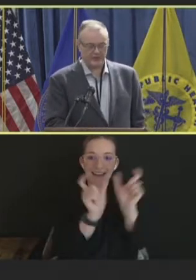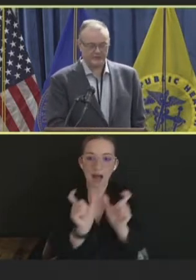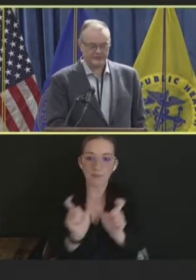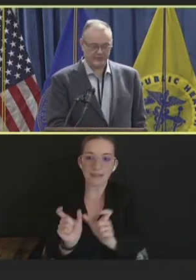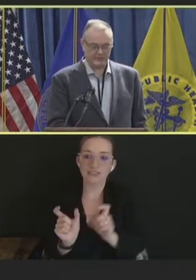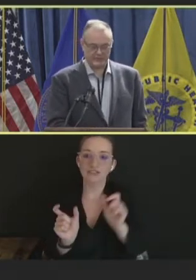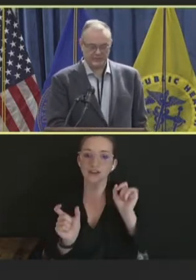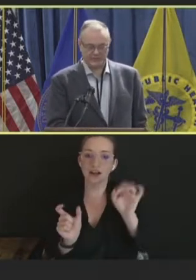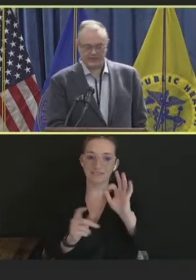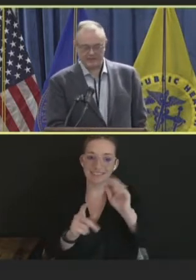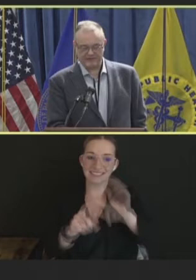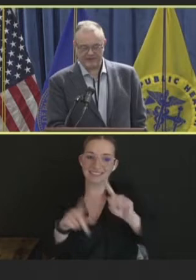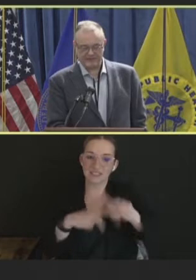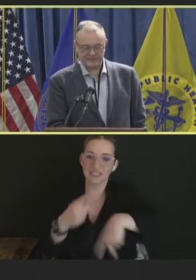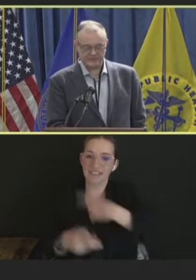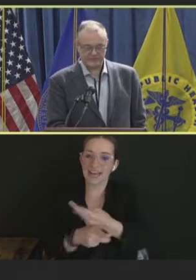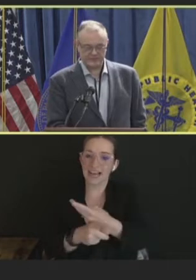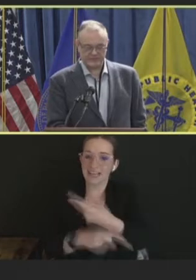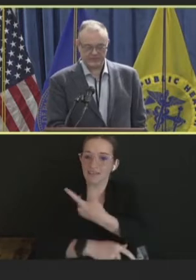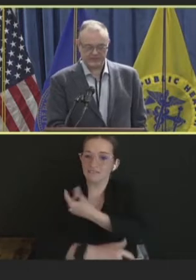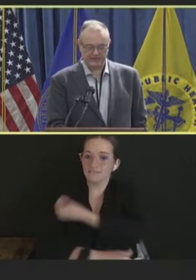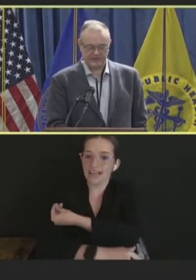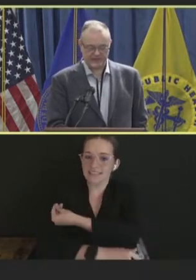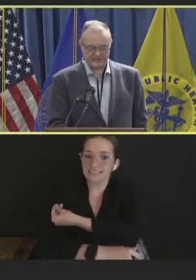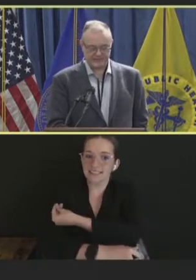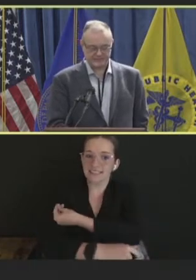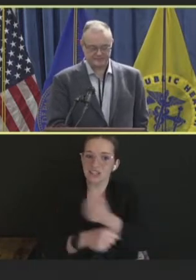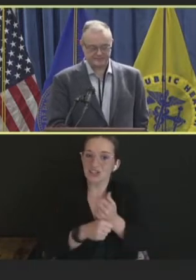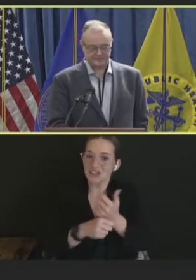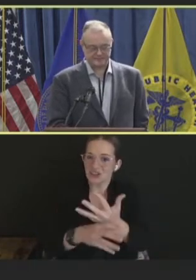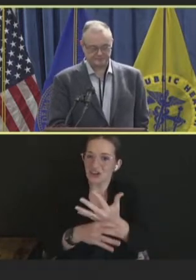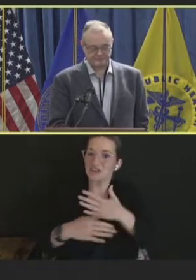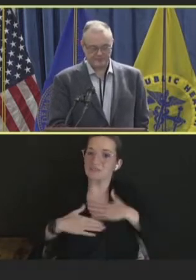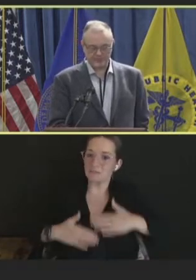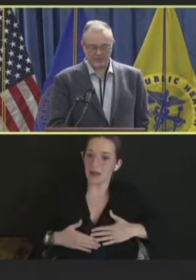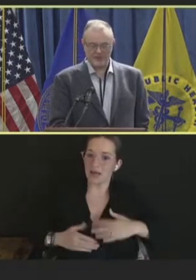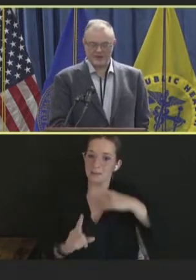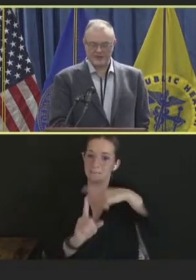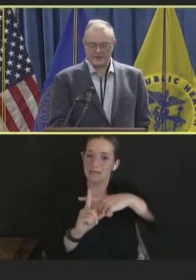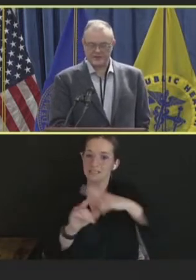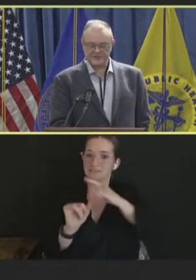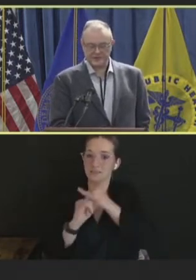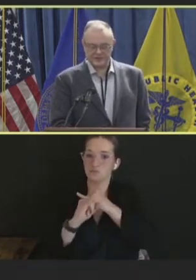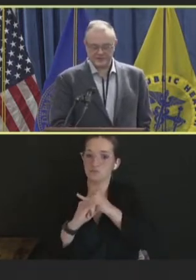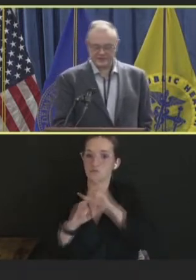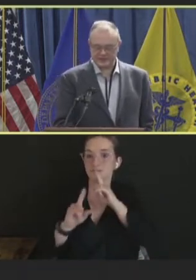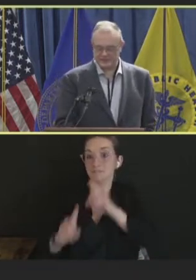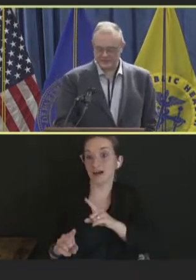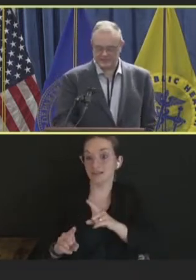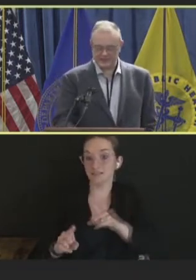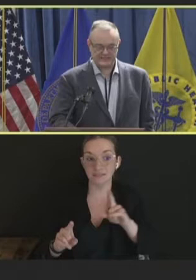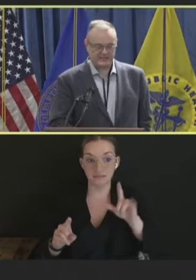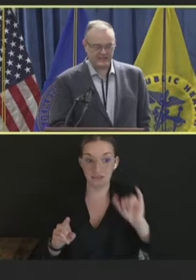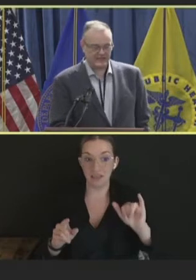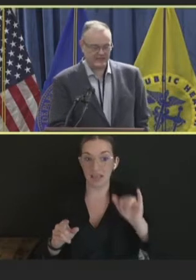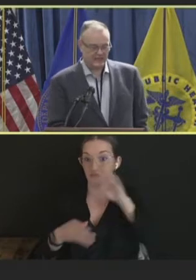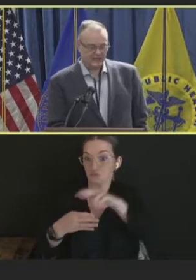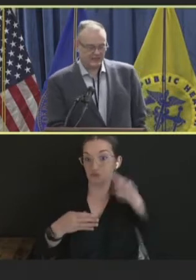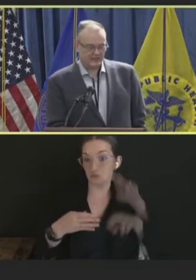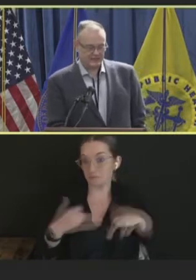you could use any vaccine to boost any vaccine. So let's focus on safety, since that's